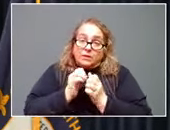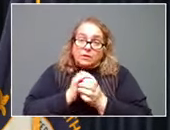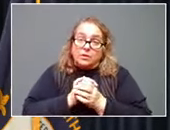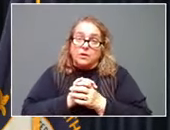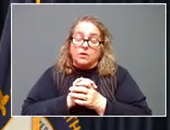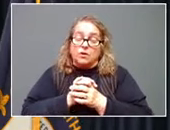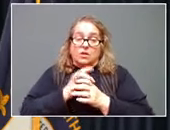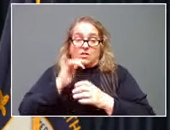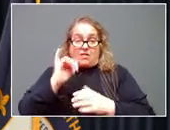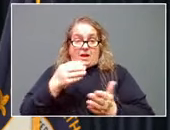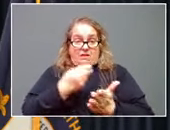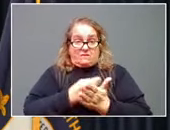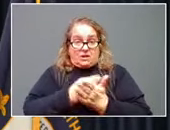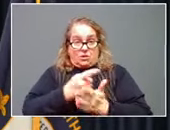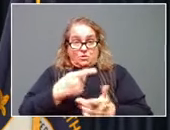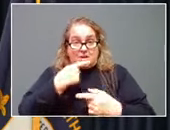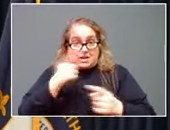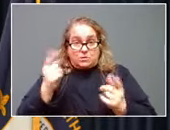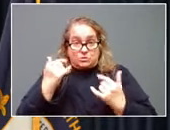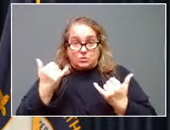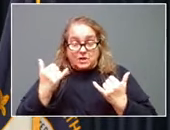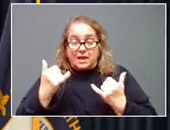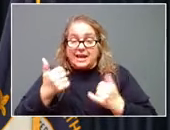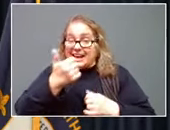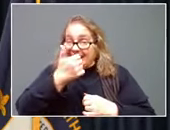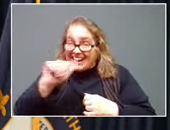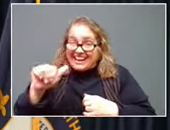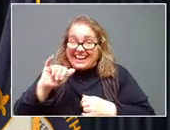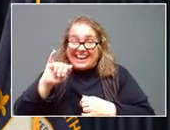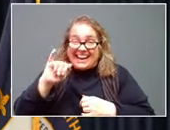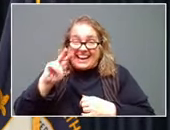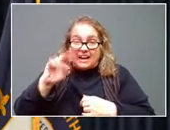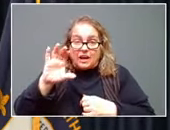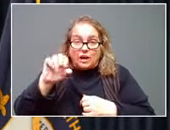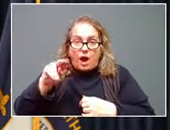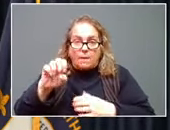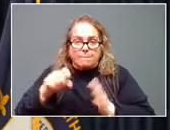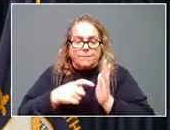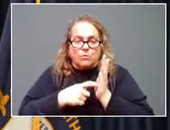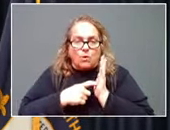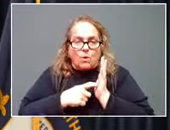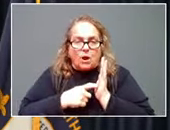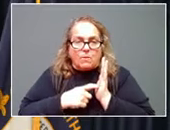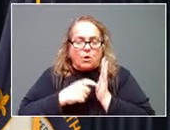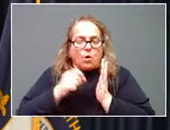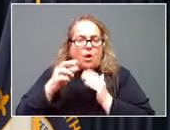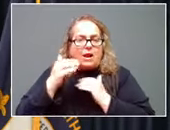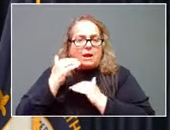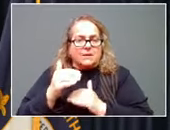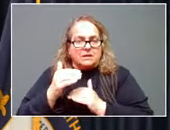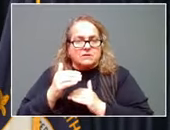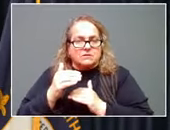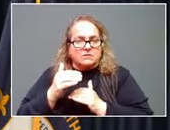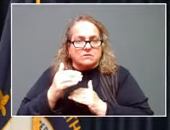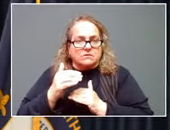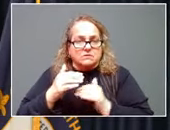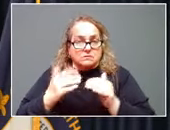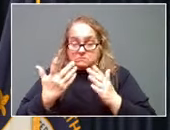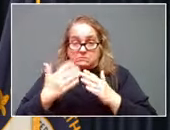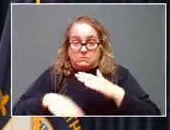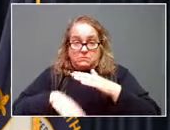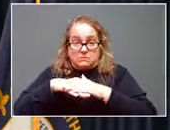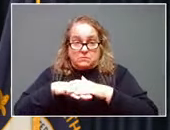that you announced today, are there any income requirements or limitations or ceilings? That's